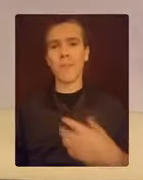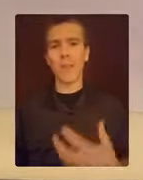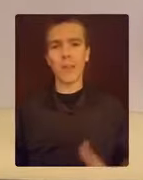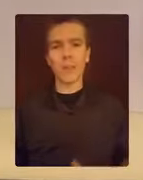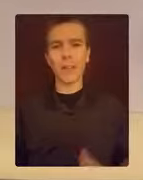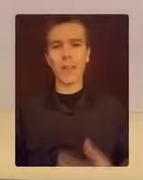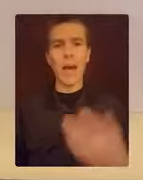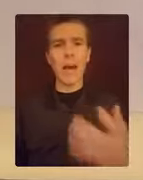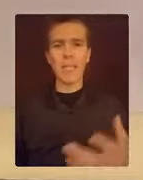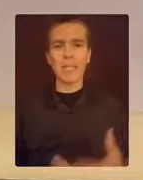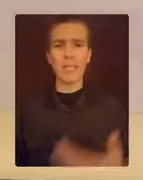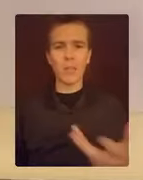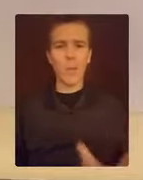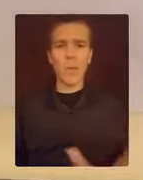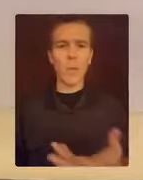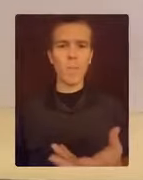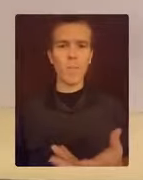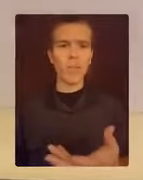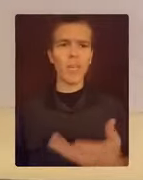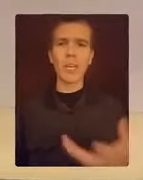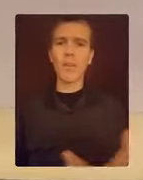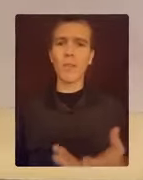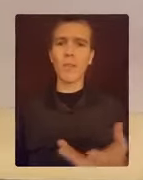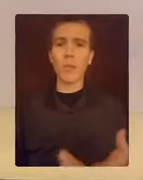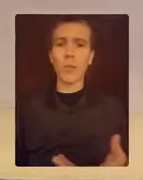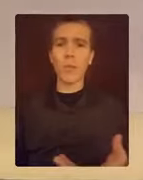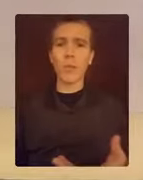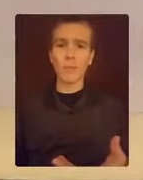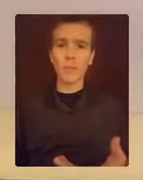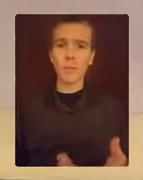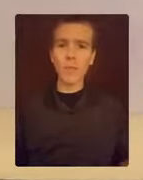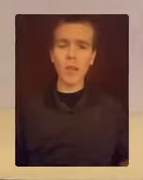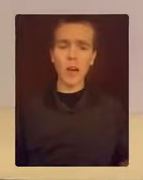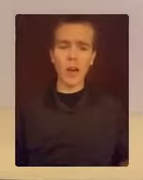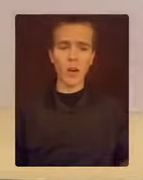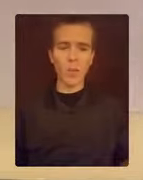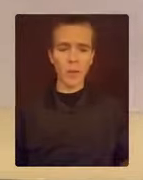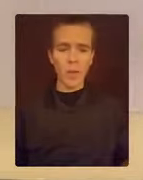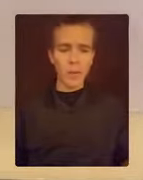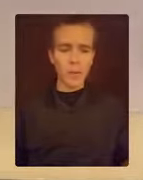I can feel, as I hate to say it this way, but it's like I can feel the Reaper.